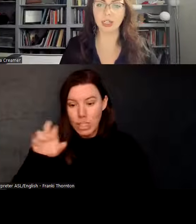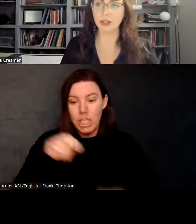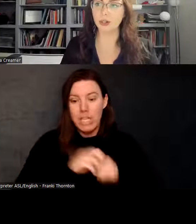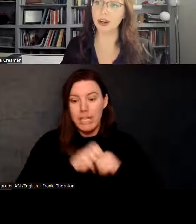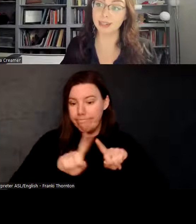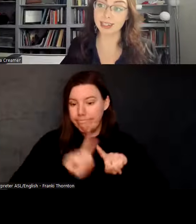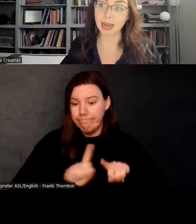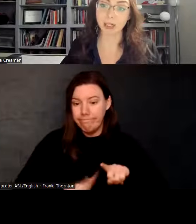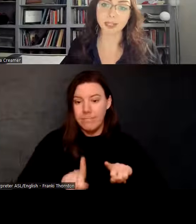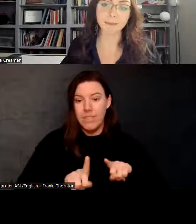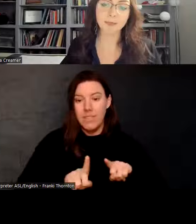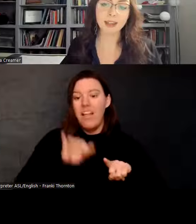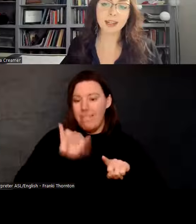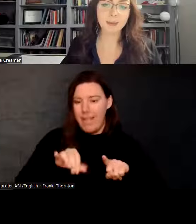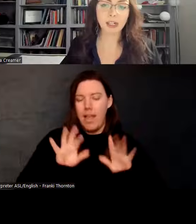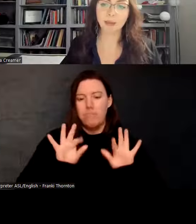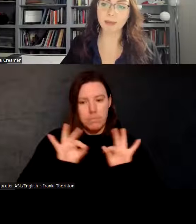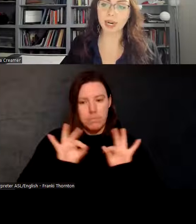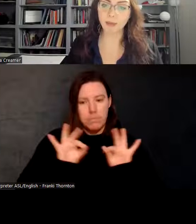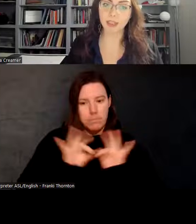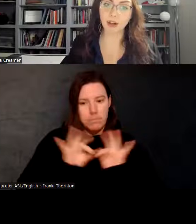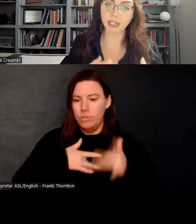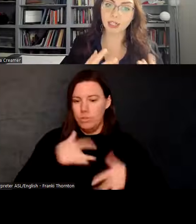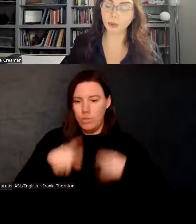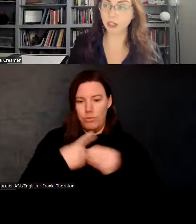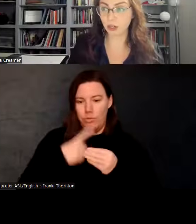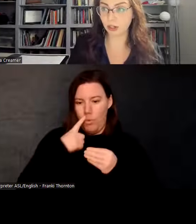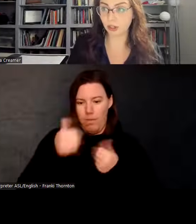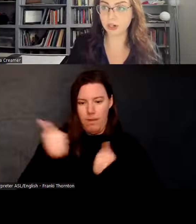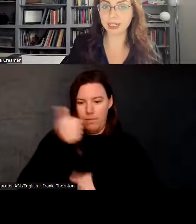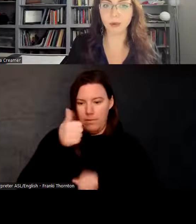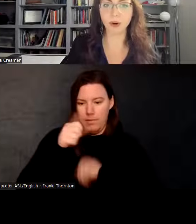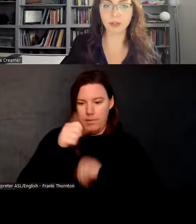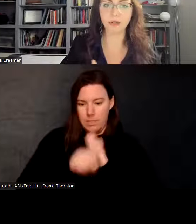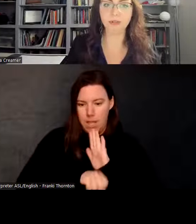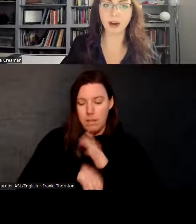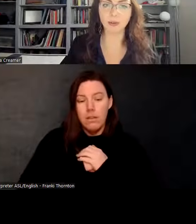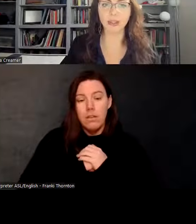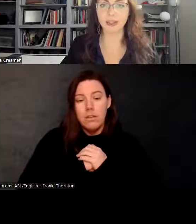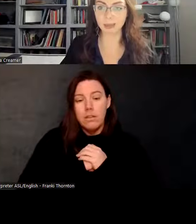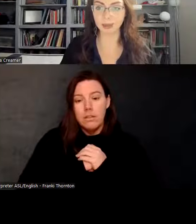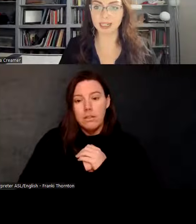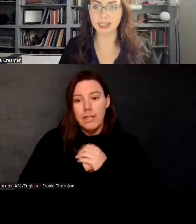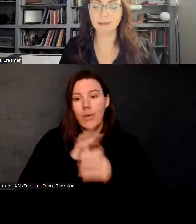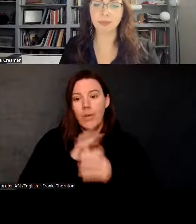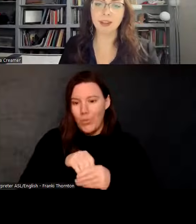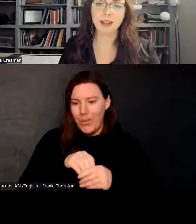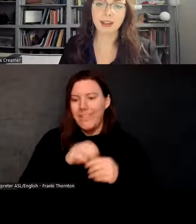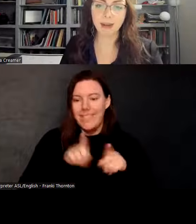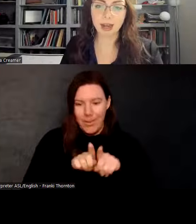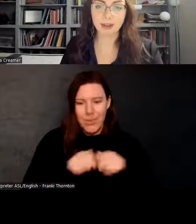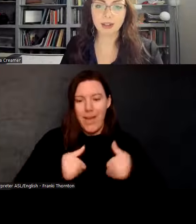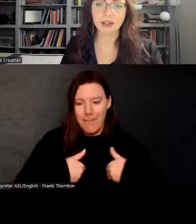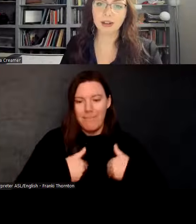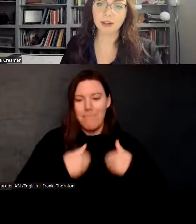major concern of the establishment, especially when paired with the large storage jars that were also found within these buildings.